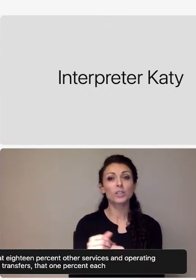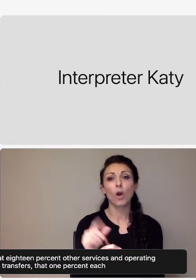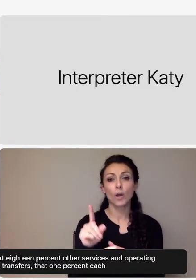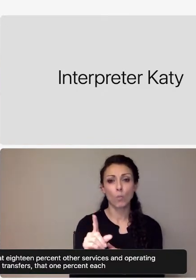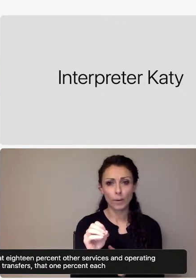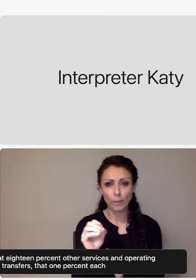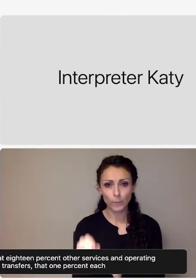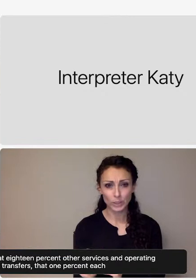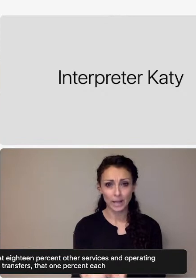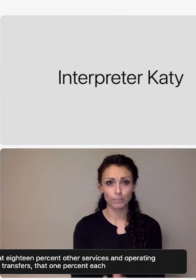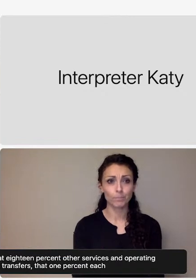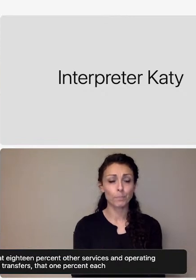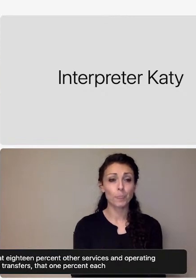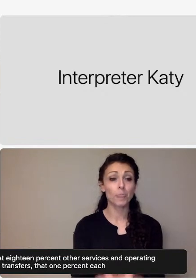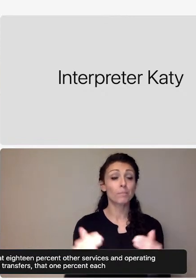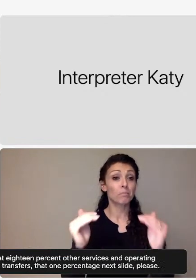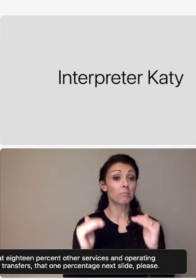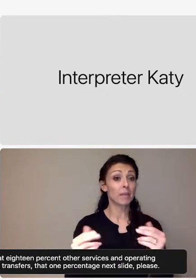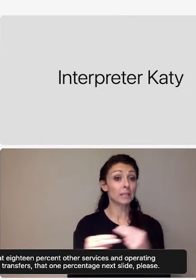please